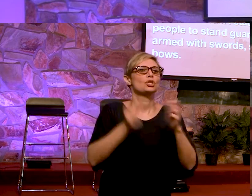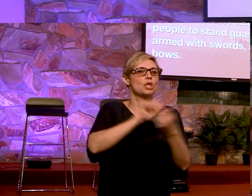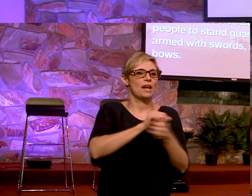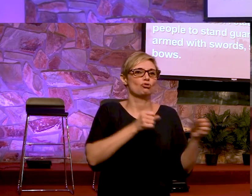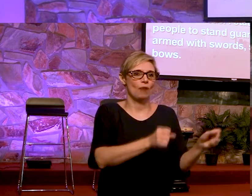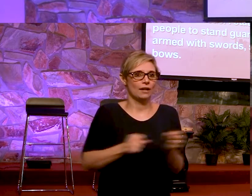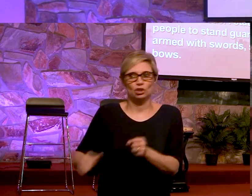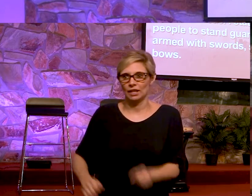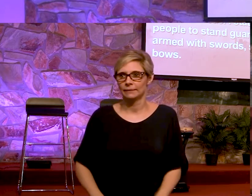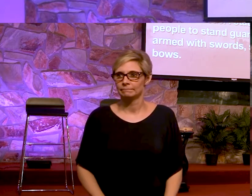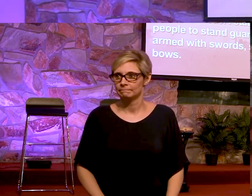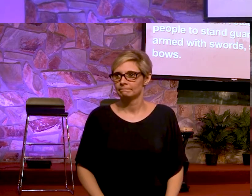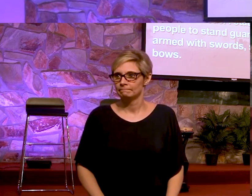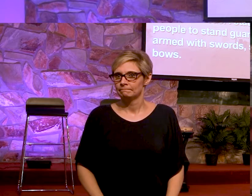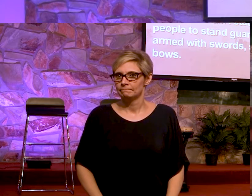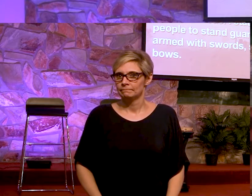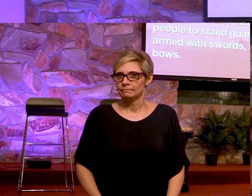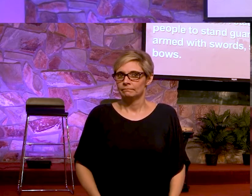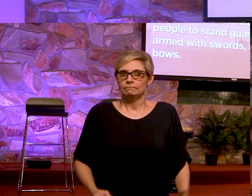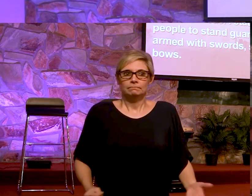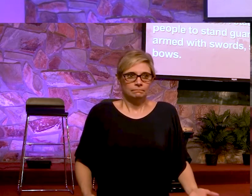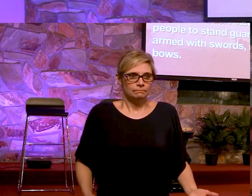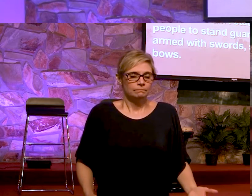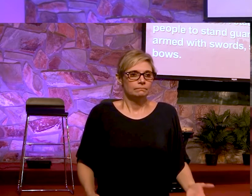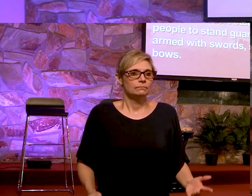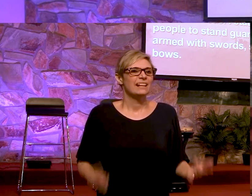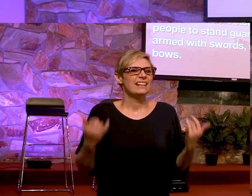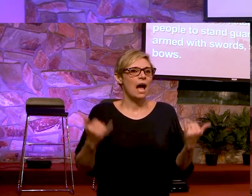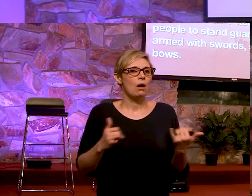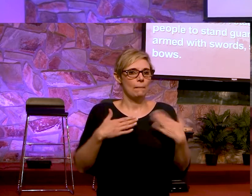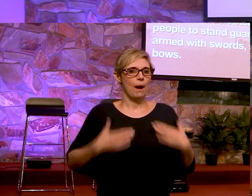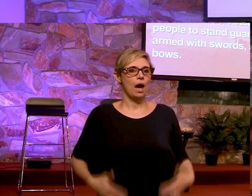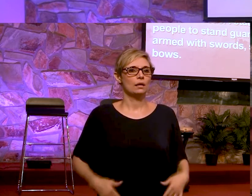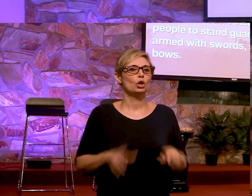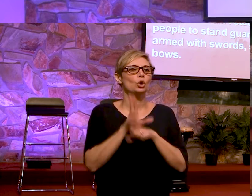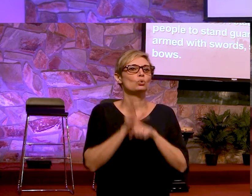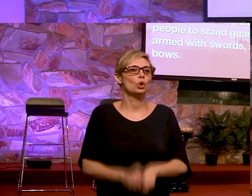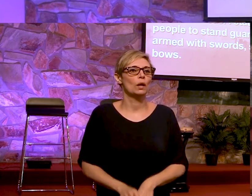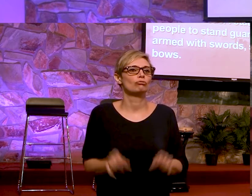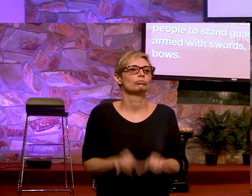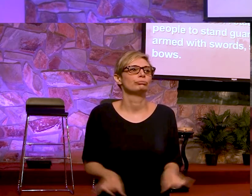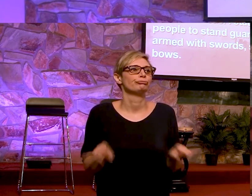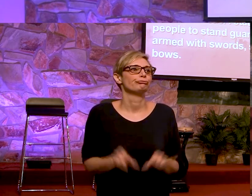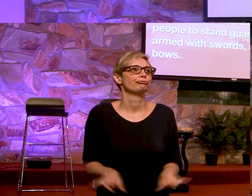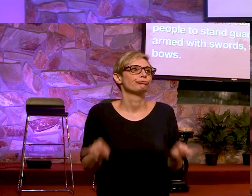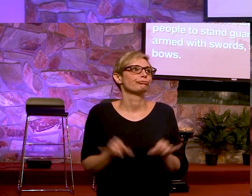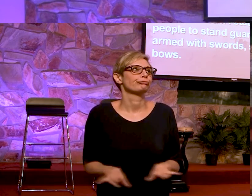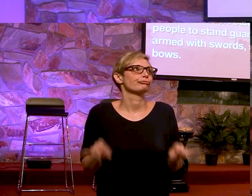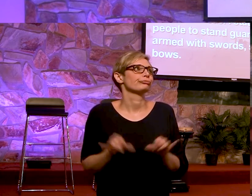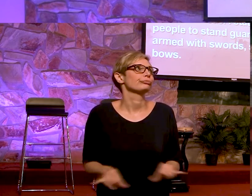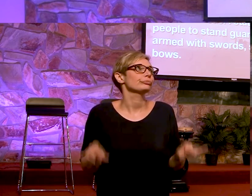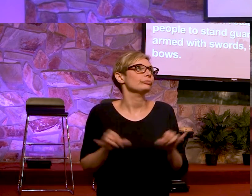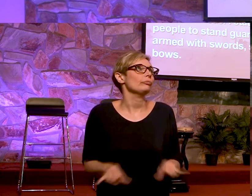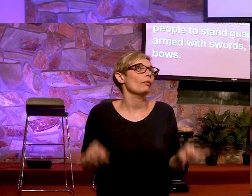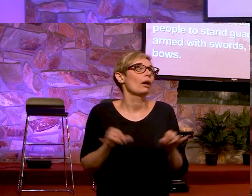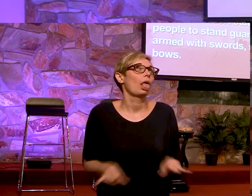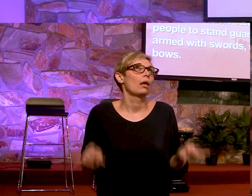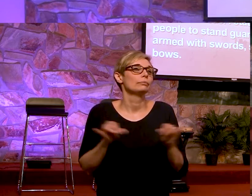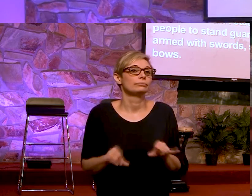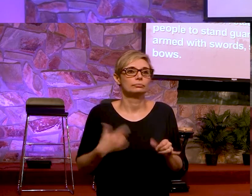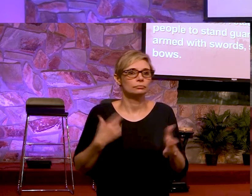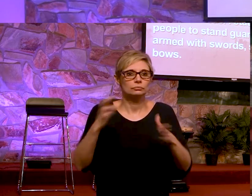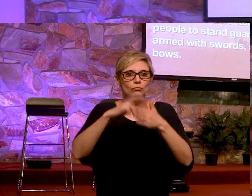I'm at a place where it's just routine for me. And what I'm doing is not achieving